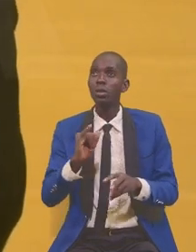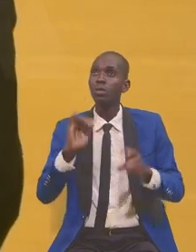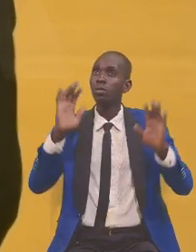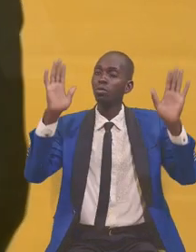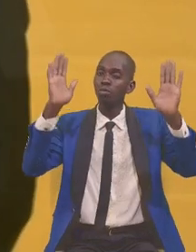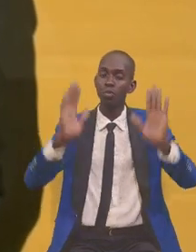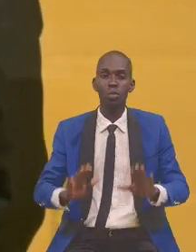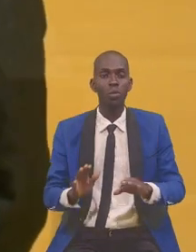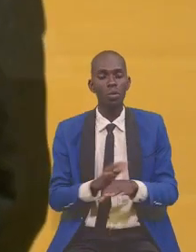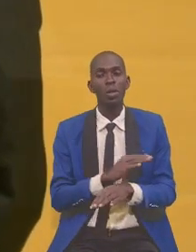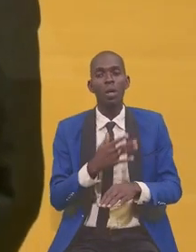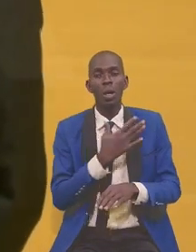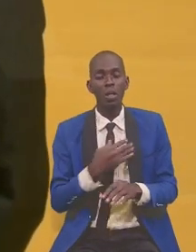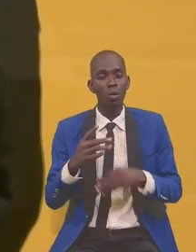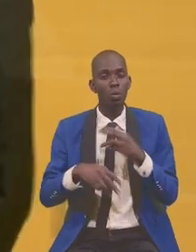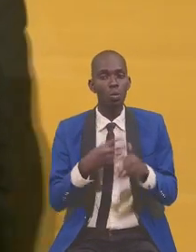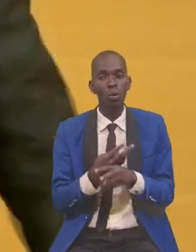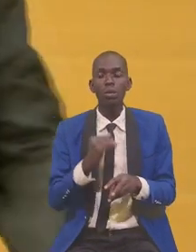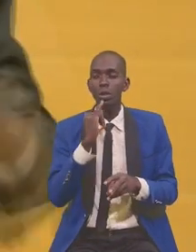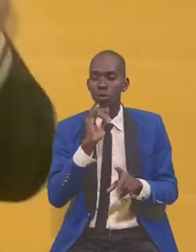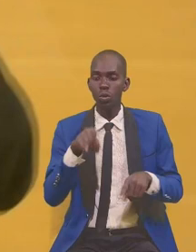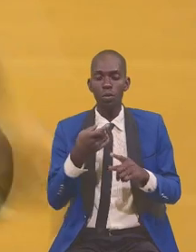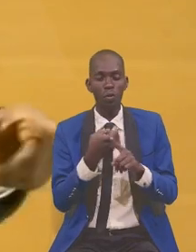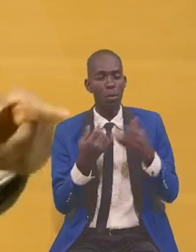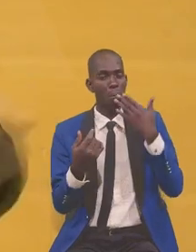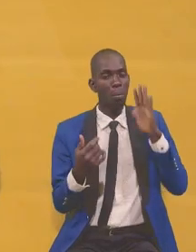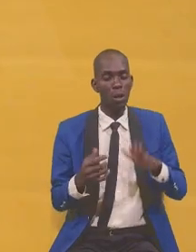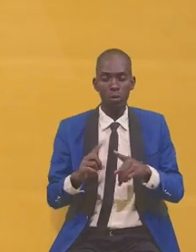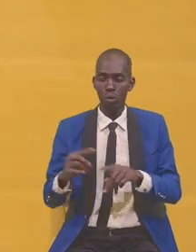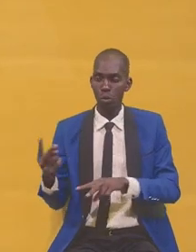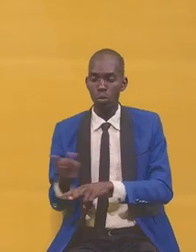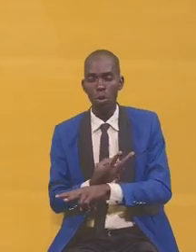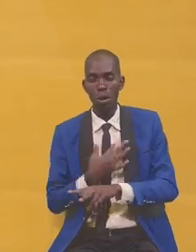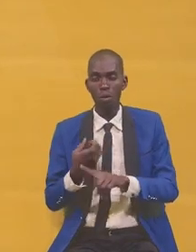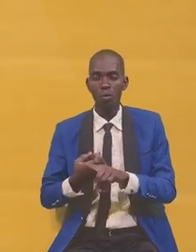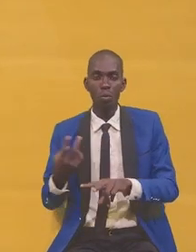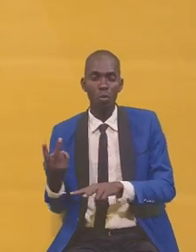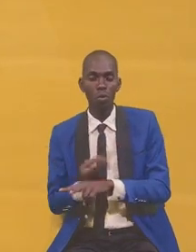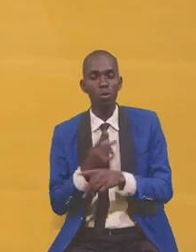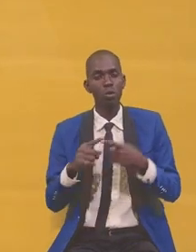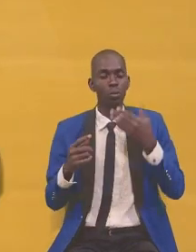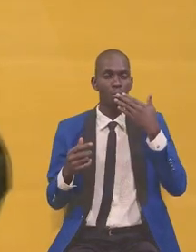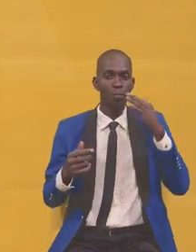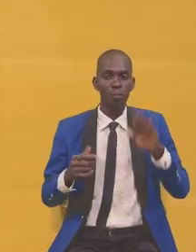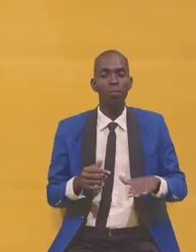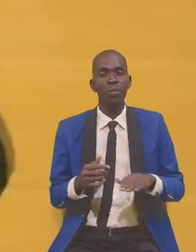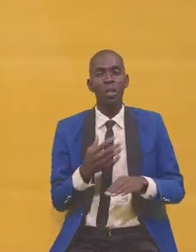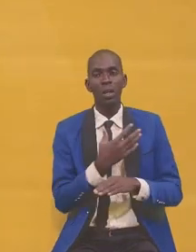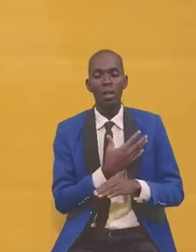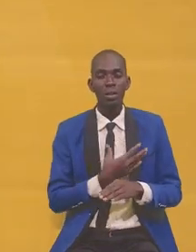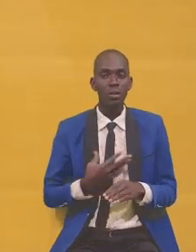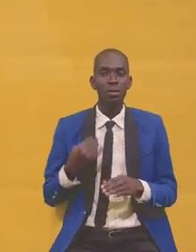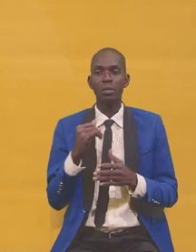from bad to worse, from worse to the worst. And if I want to make the rapture,